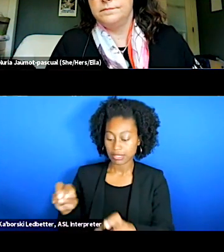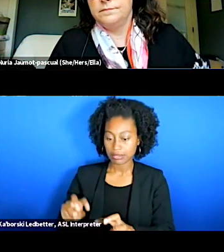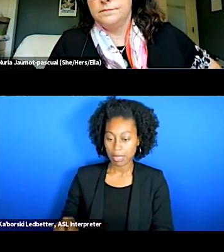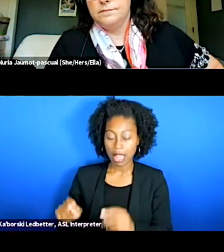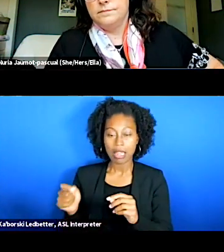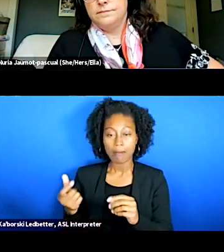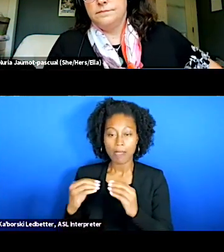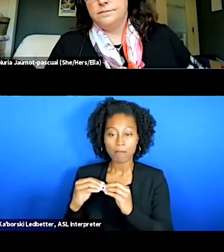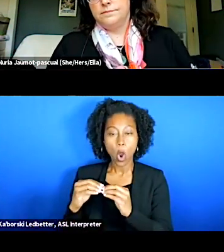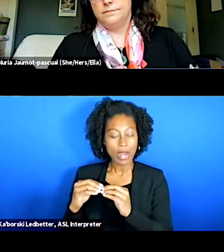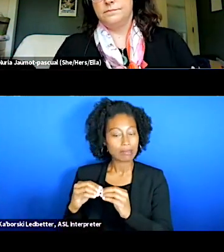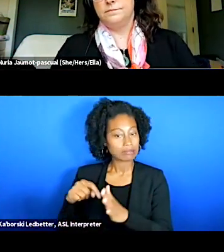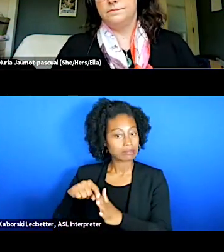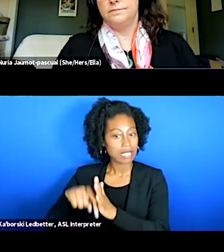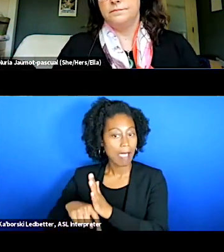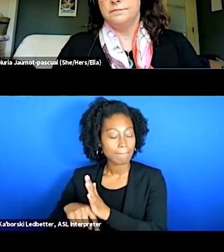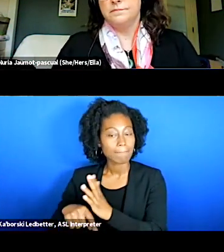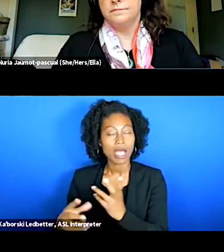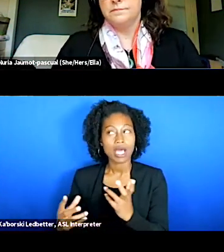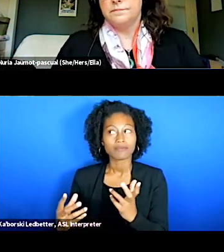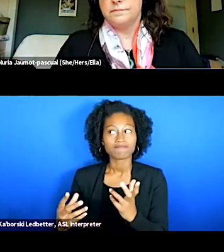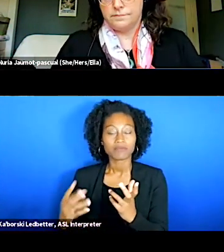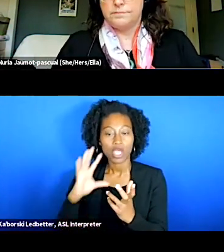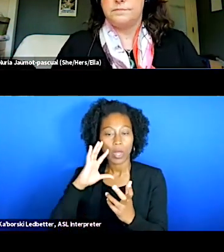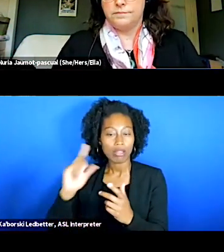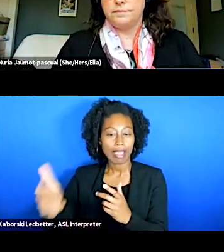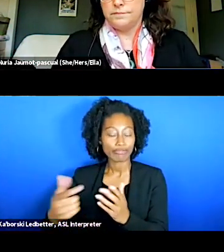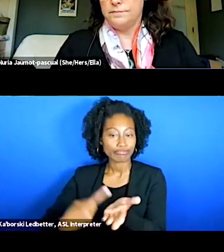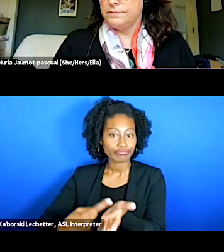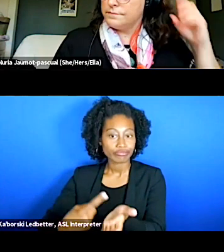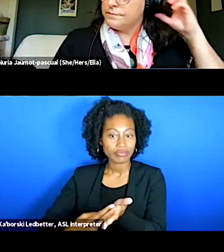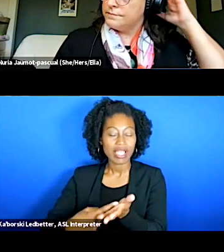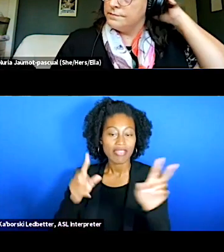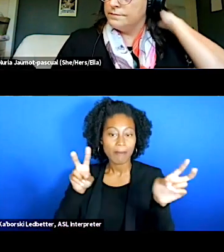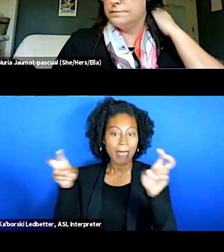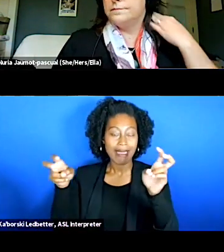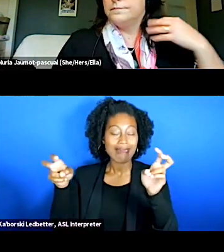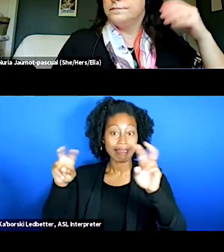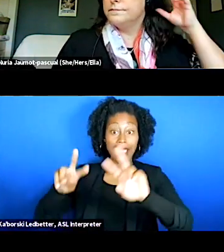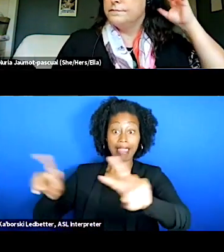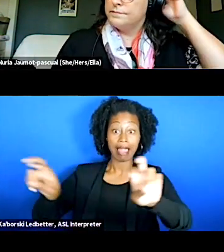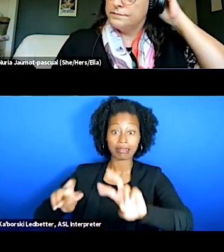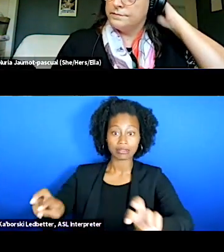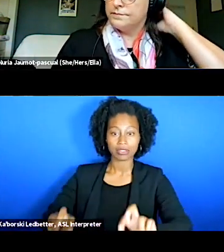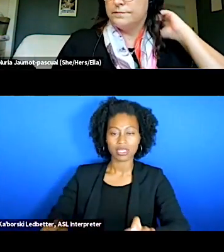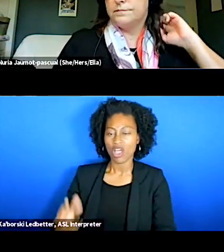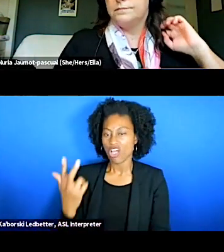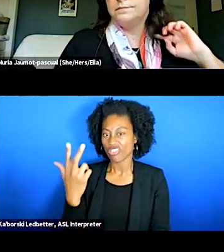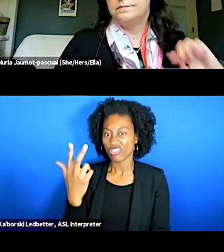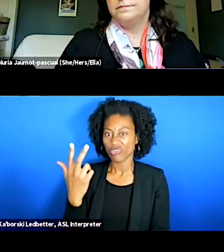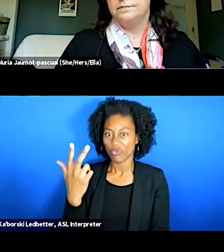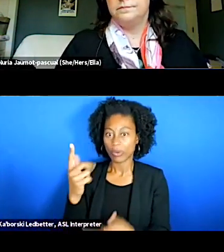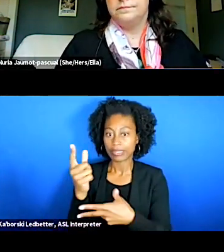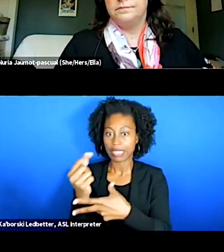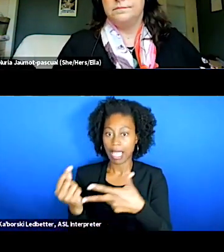further. So later on, we'll be talking about thematic analysis, and there are 3 steps within thematic analysis. And one